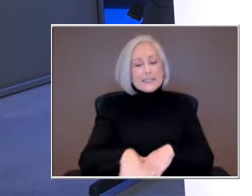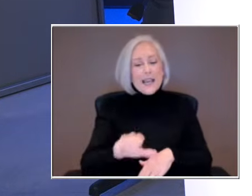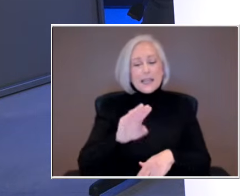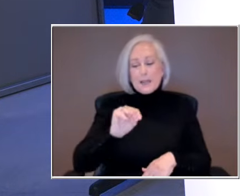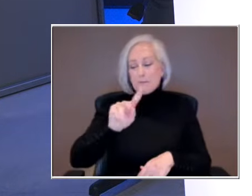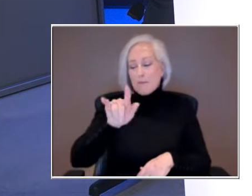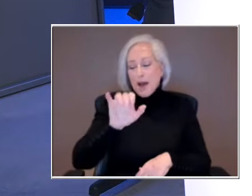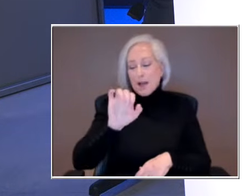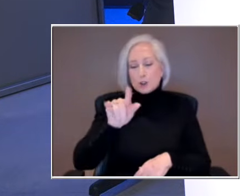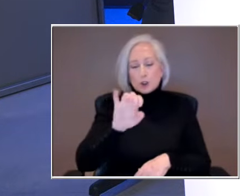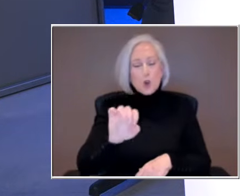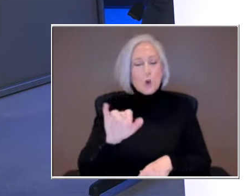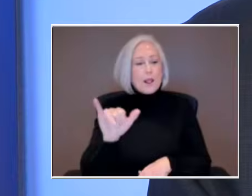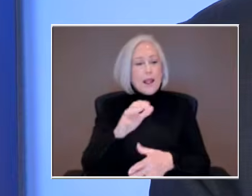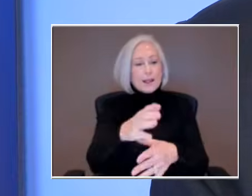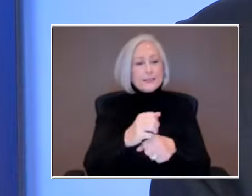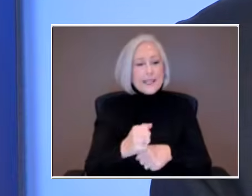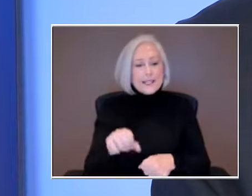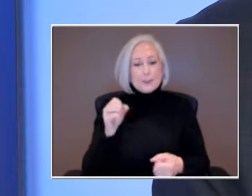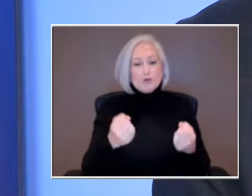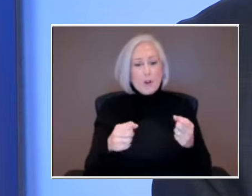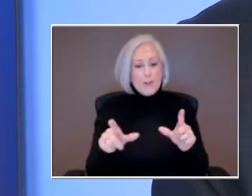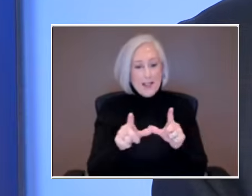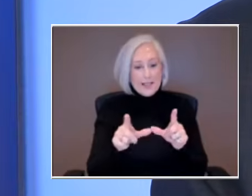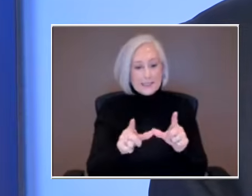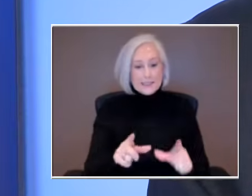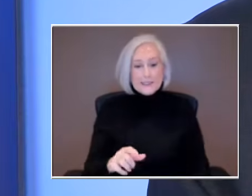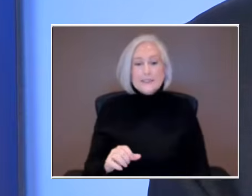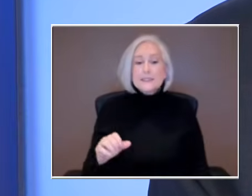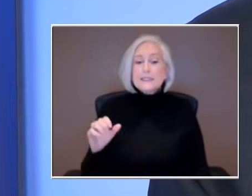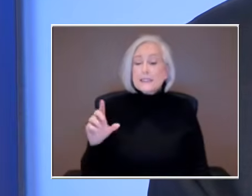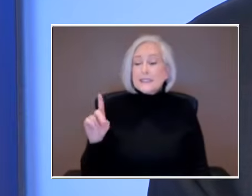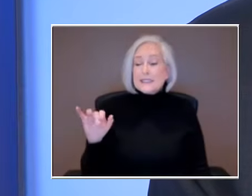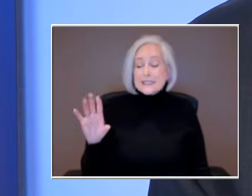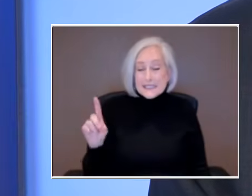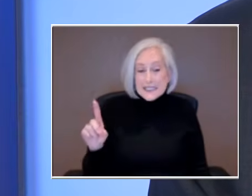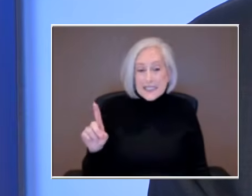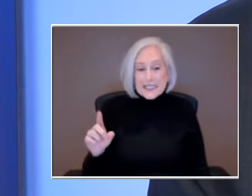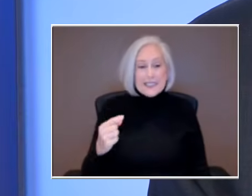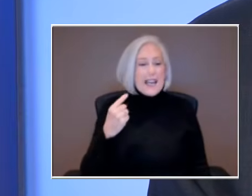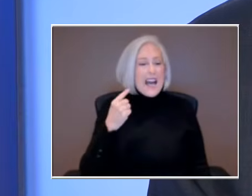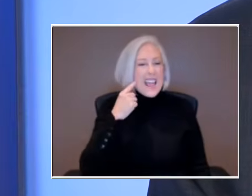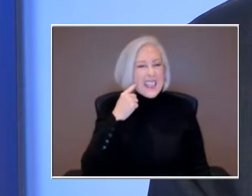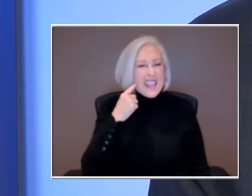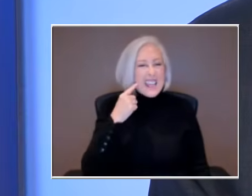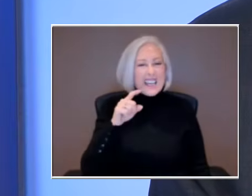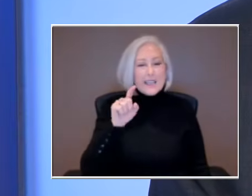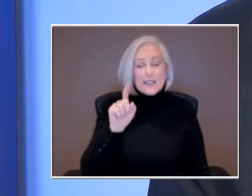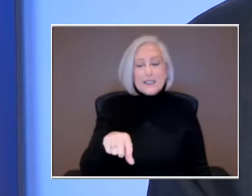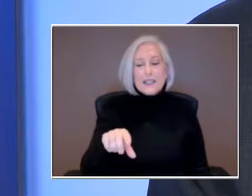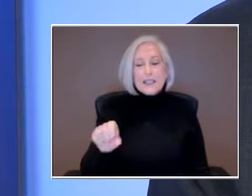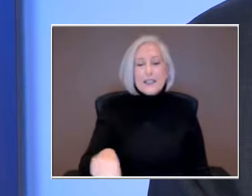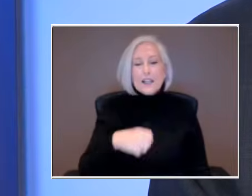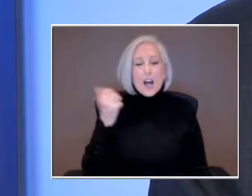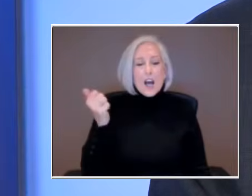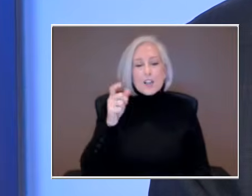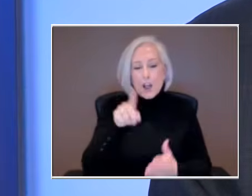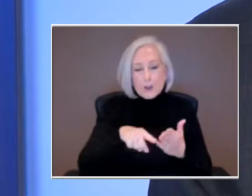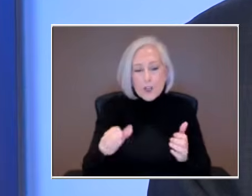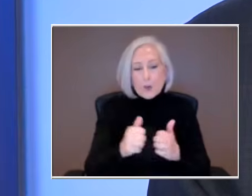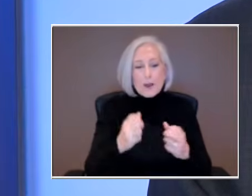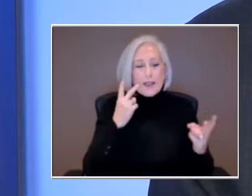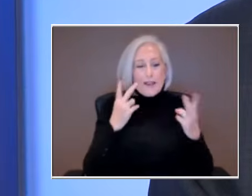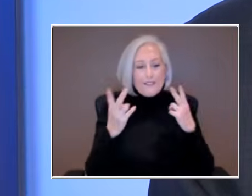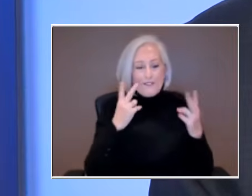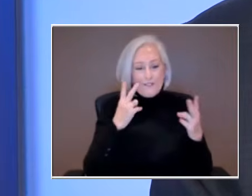driver's license? It did. It was, I think, an additional check that I had to go through with vision. I was being seen regularly